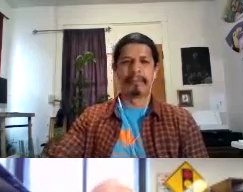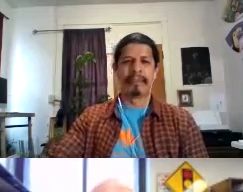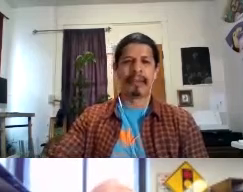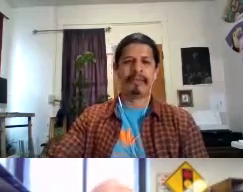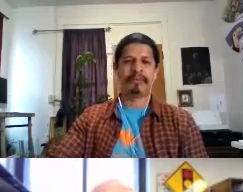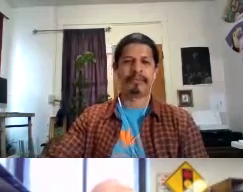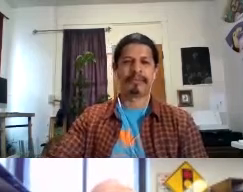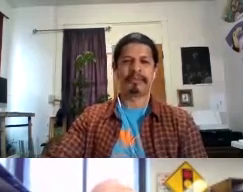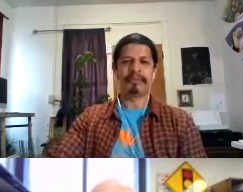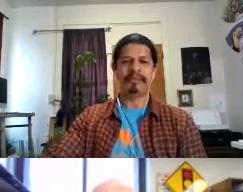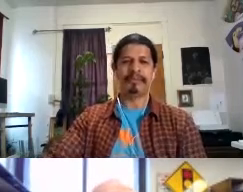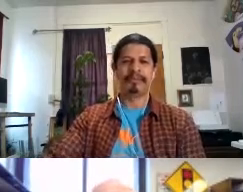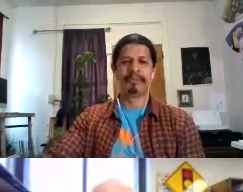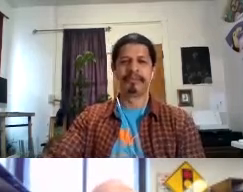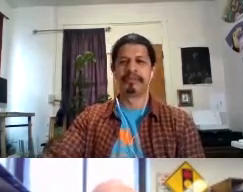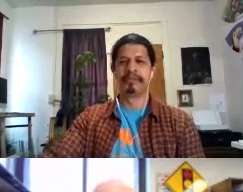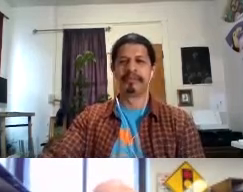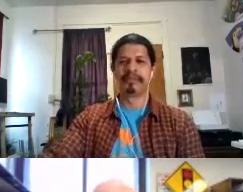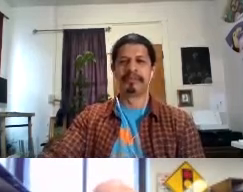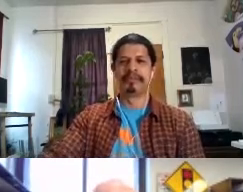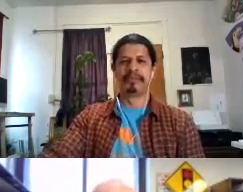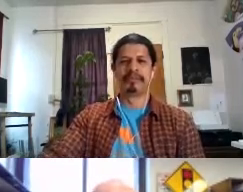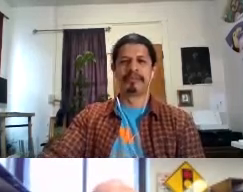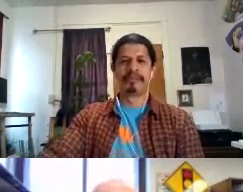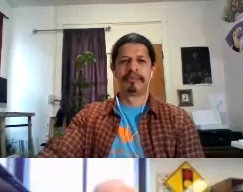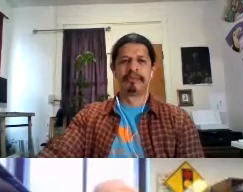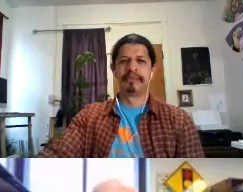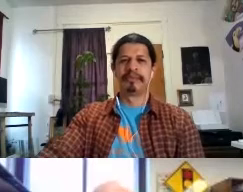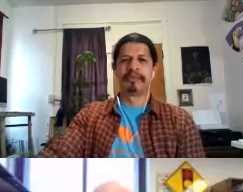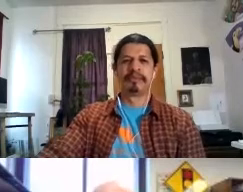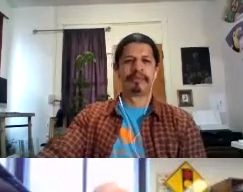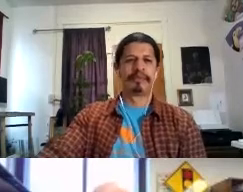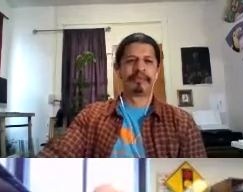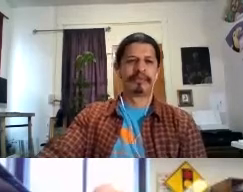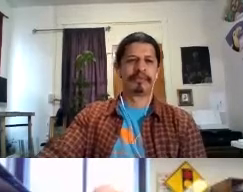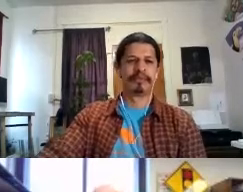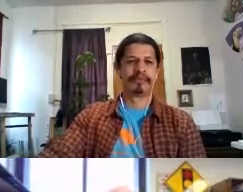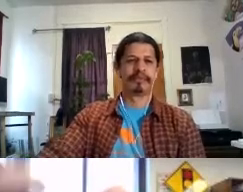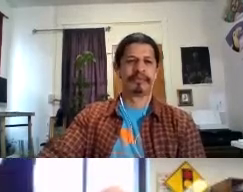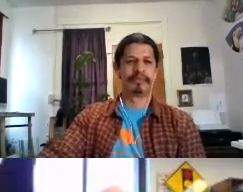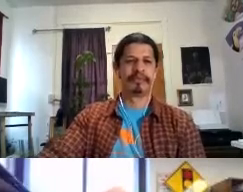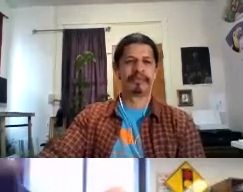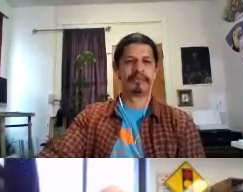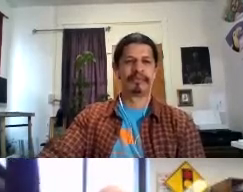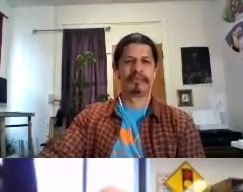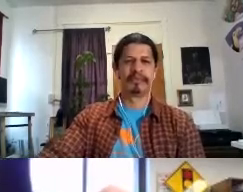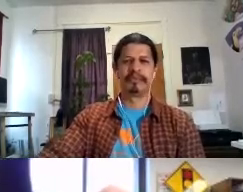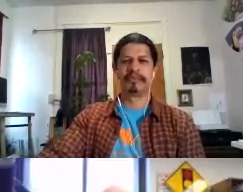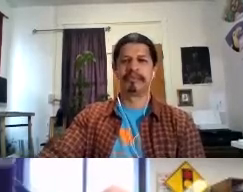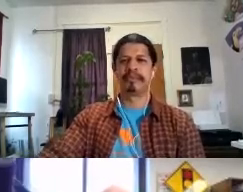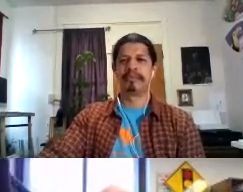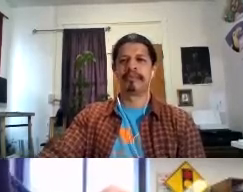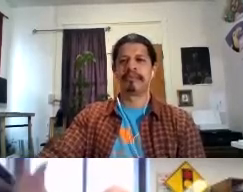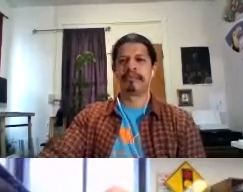presentation. Here, though, is the next phase of that work. So we talked about on the map how we like all our routes to